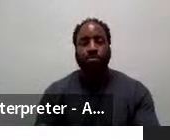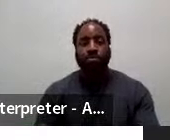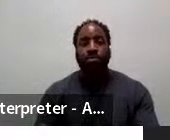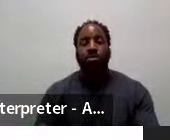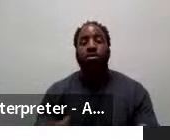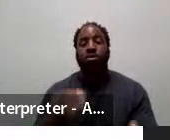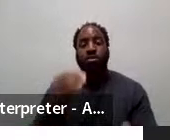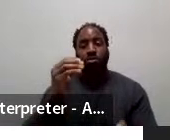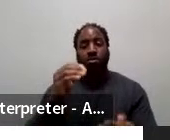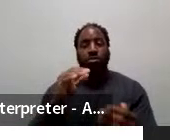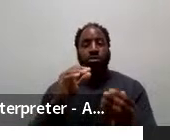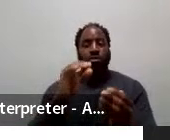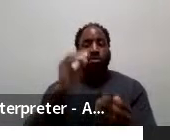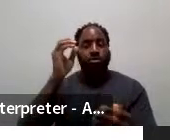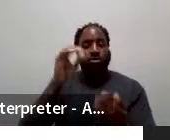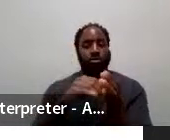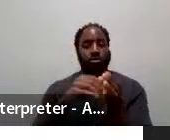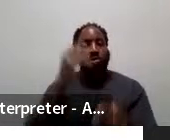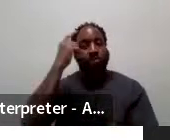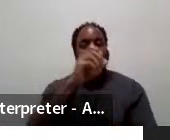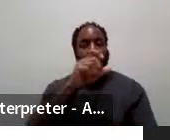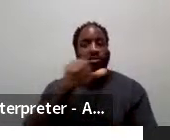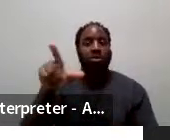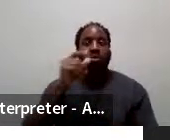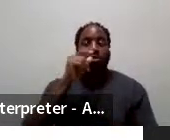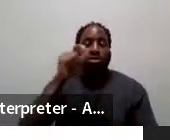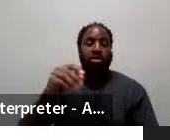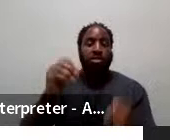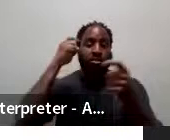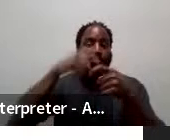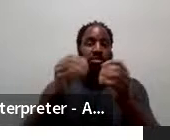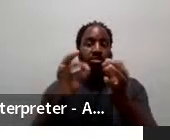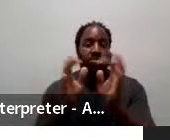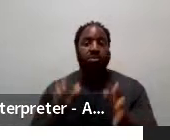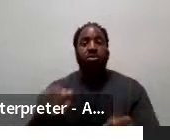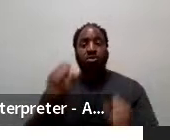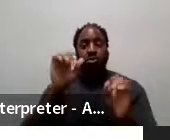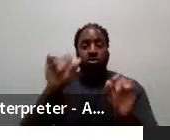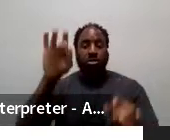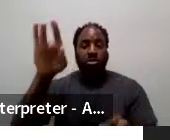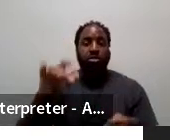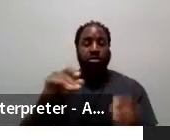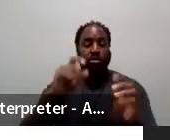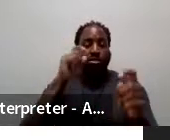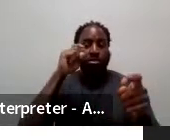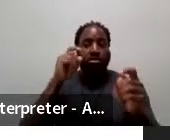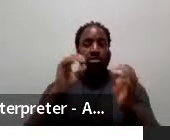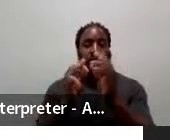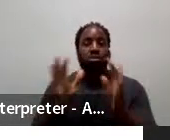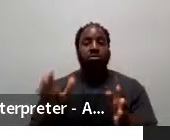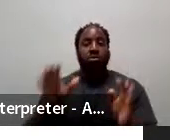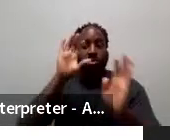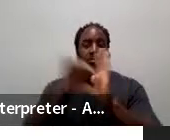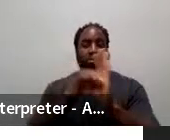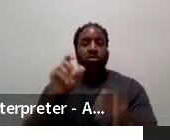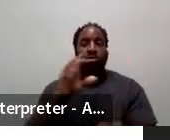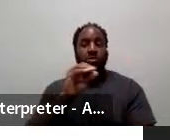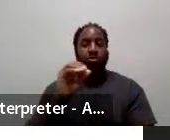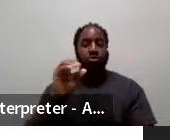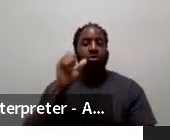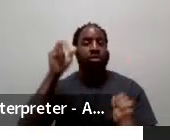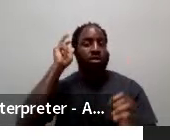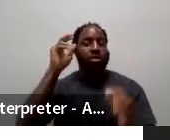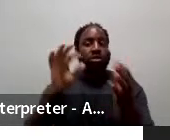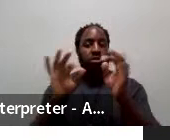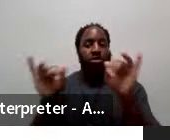Just a note for those needing Spanish interpretation, if you click on the interpretation icon, you'll hear a simultaneous interpretation